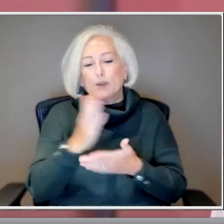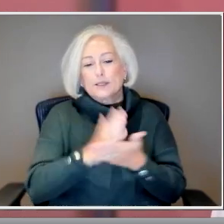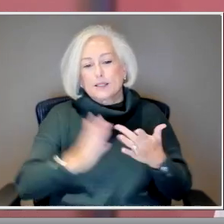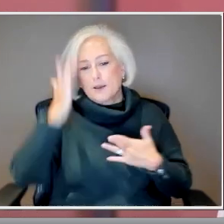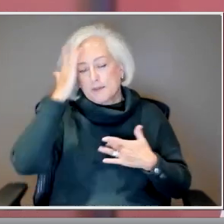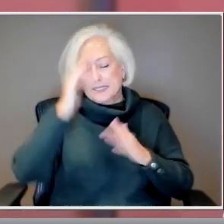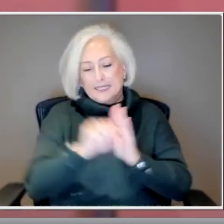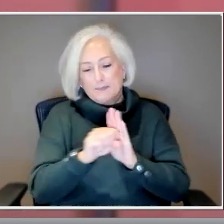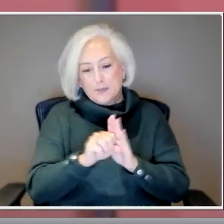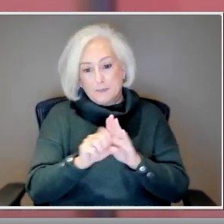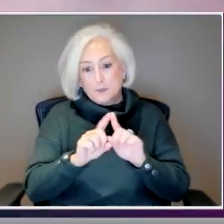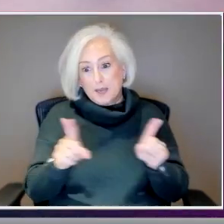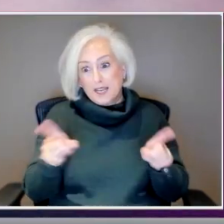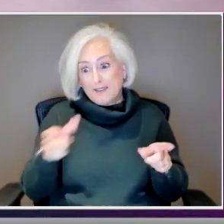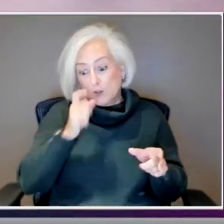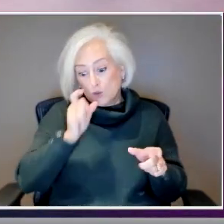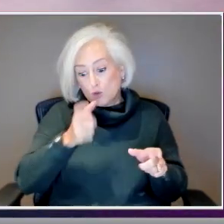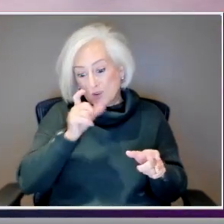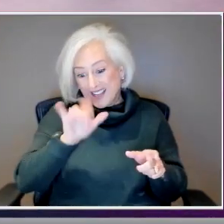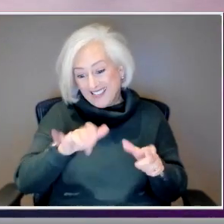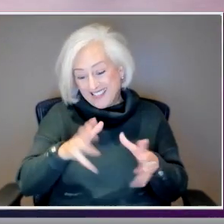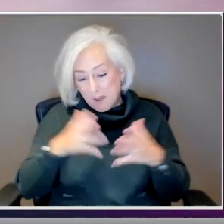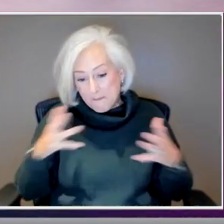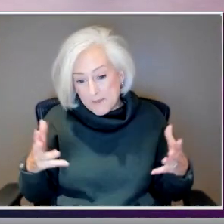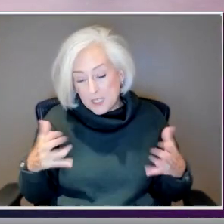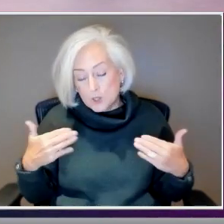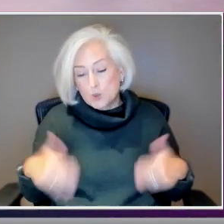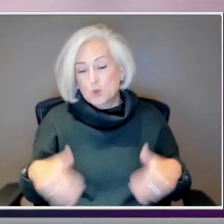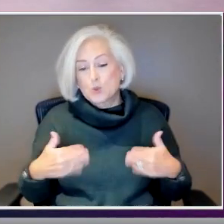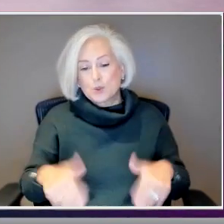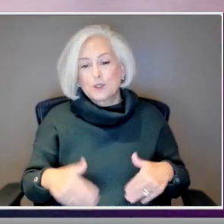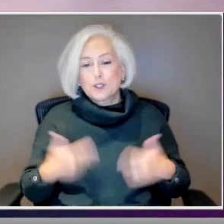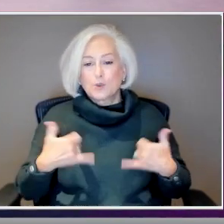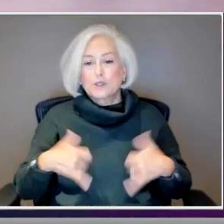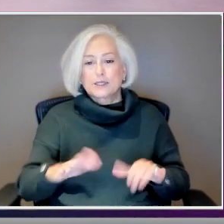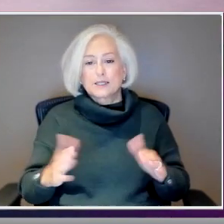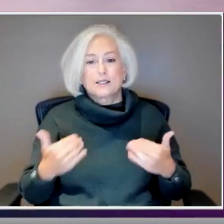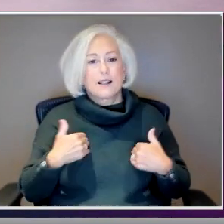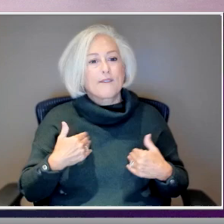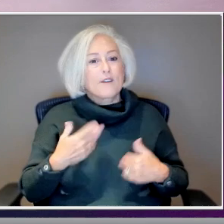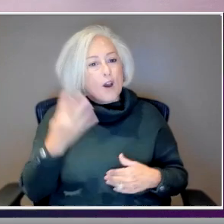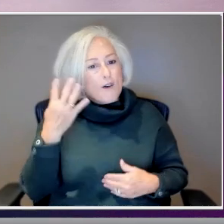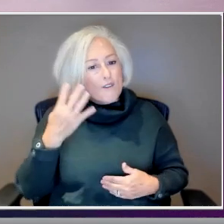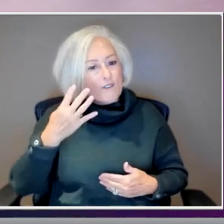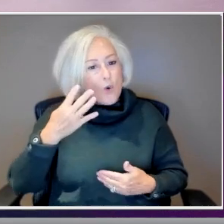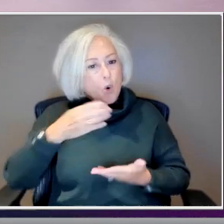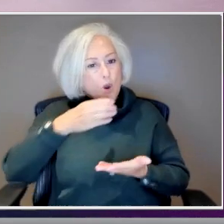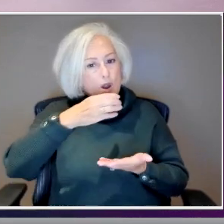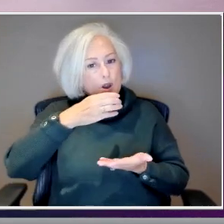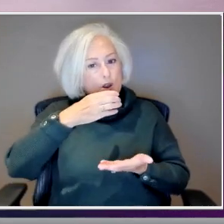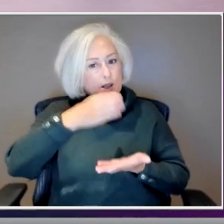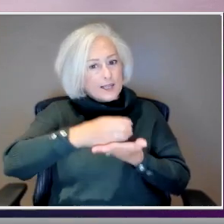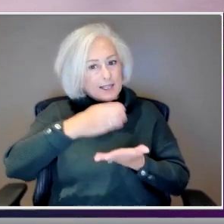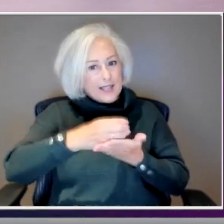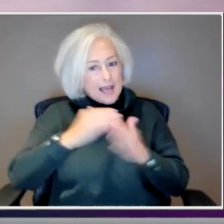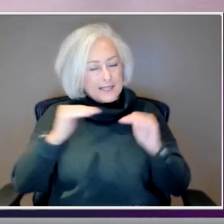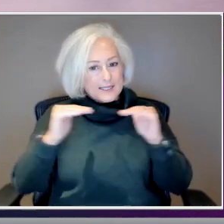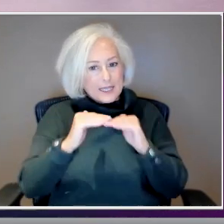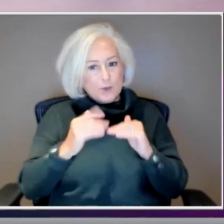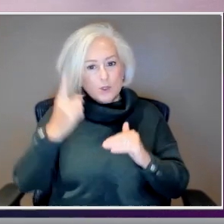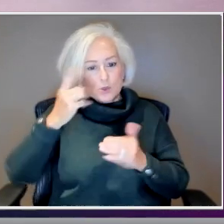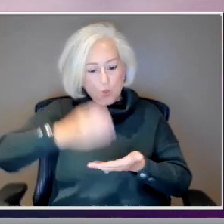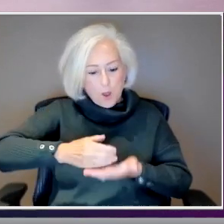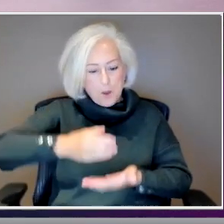probably still have it. I think isn't 4 a bottle of wine? It's a lot. 4 wines is a bottle of wine. So if one you're